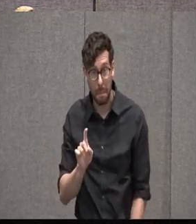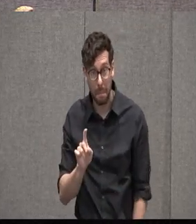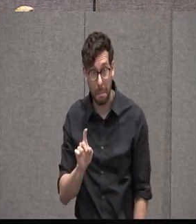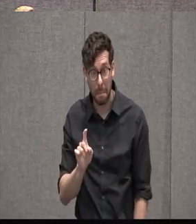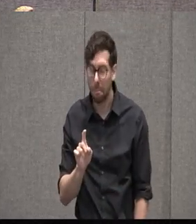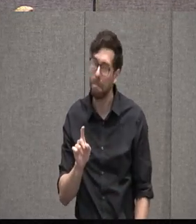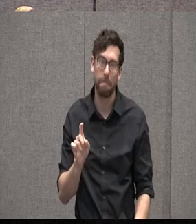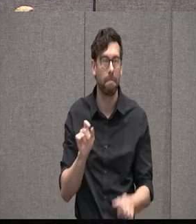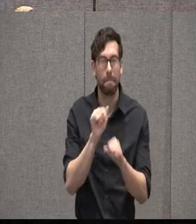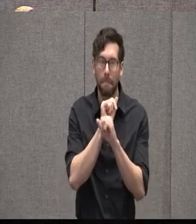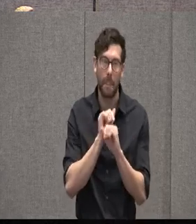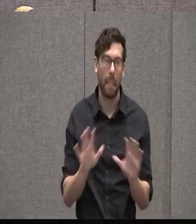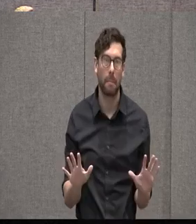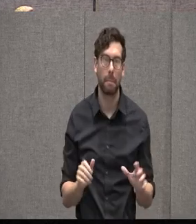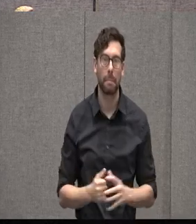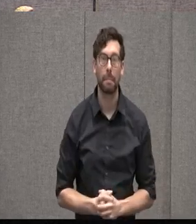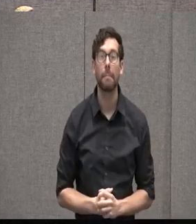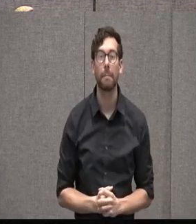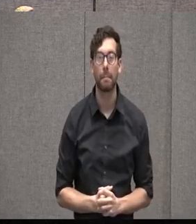Nothing going on there.